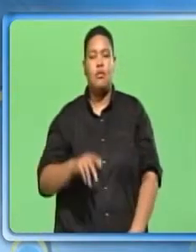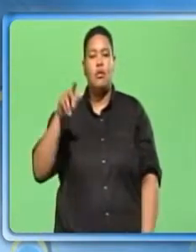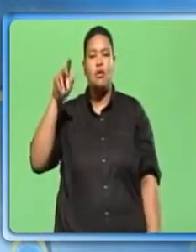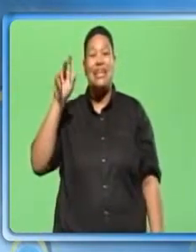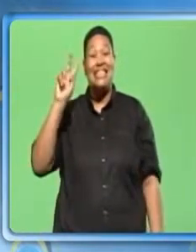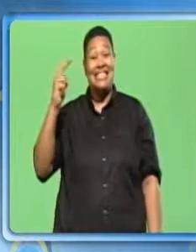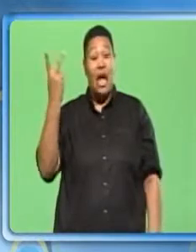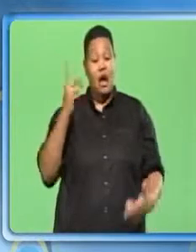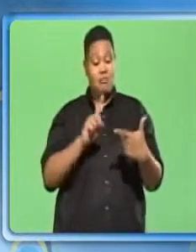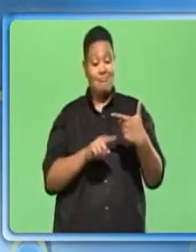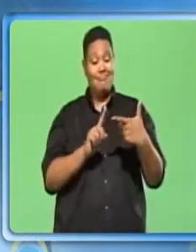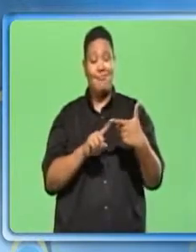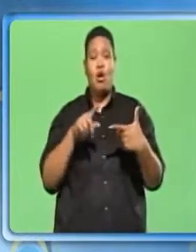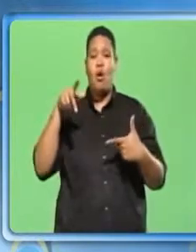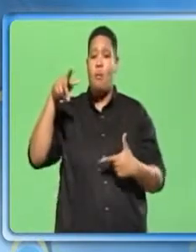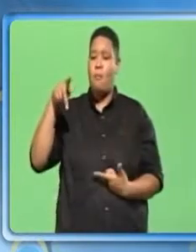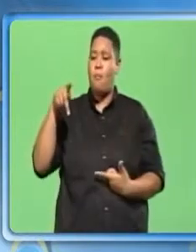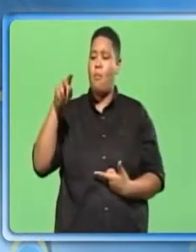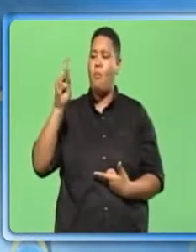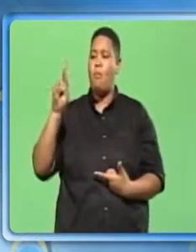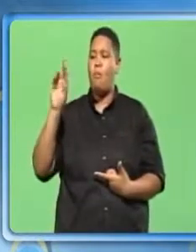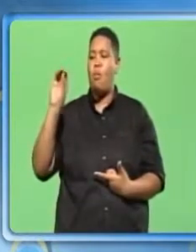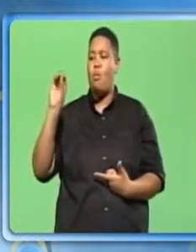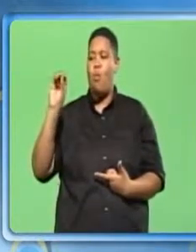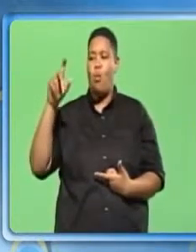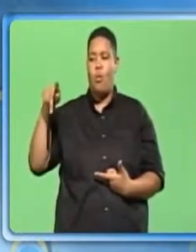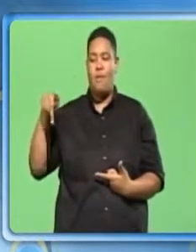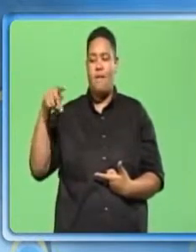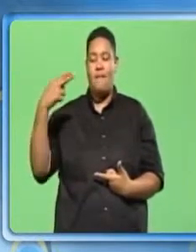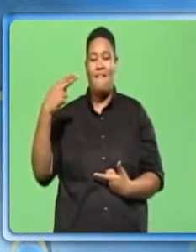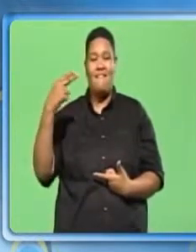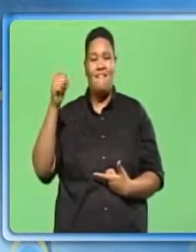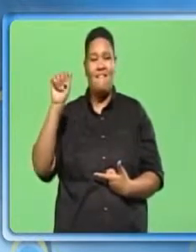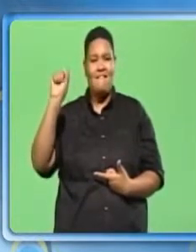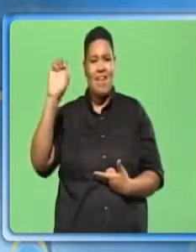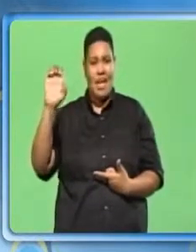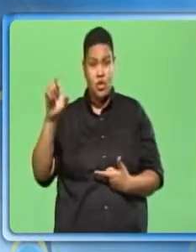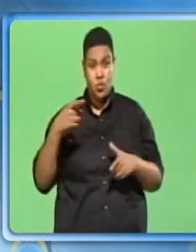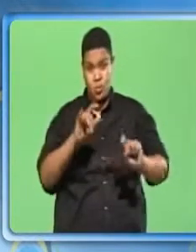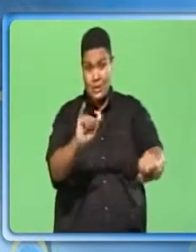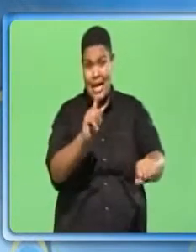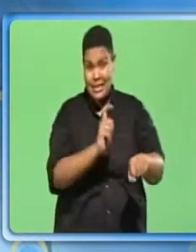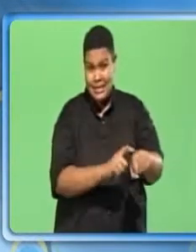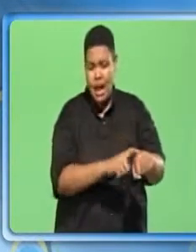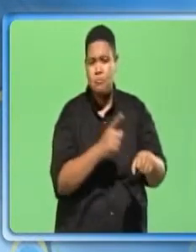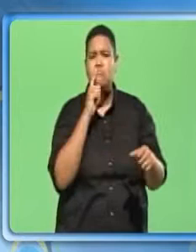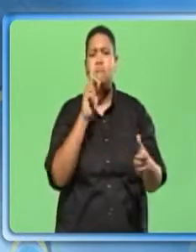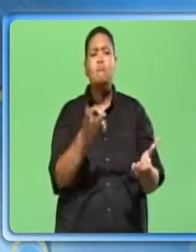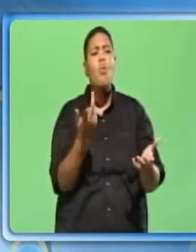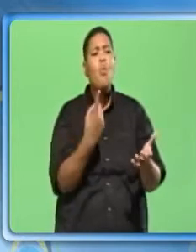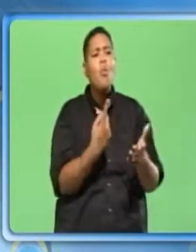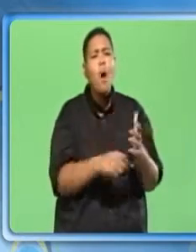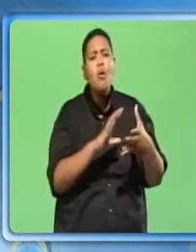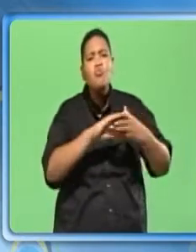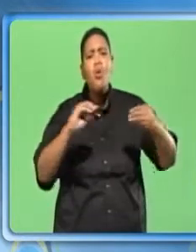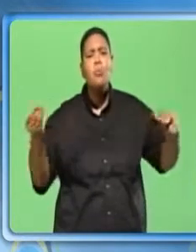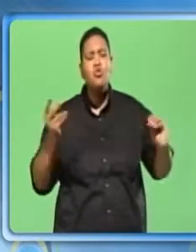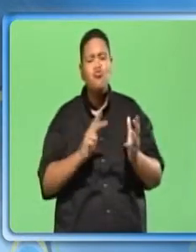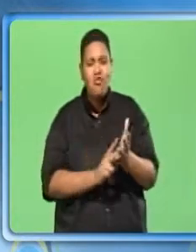The second stage of mitosis is called prophase. During prophase, the chromosomes replicate and become